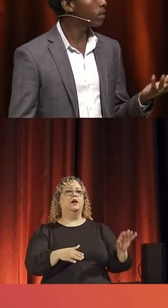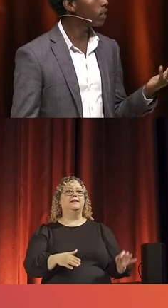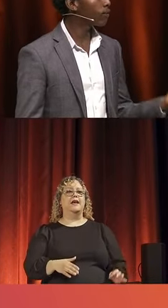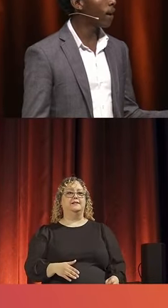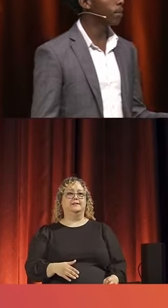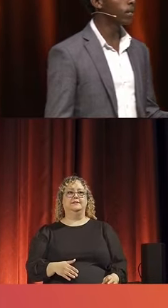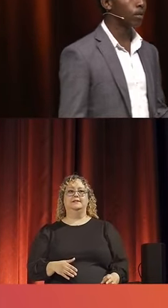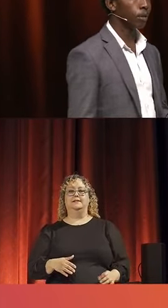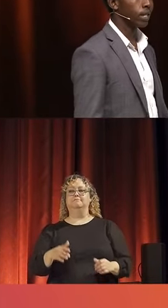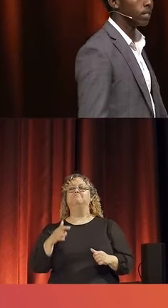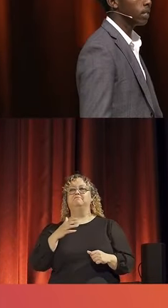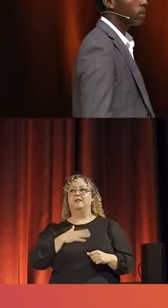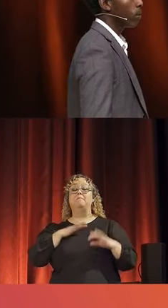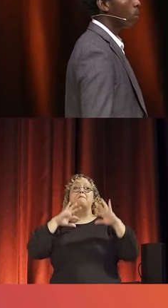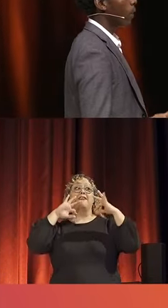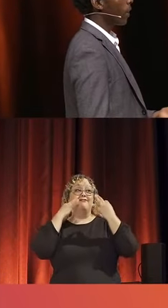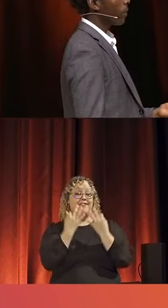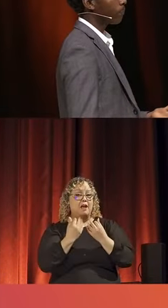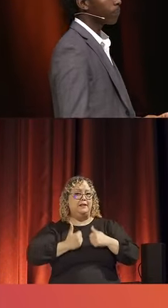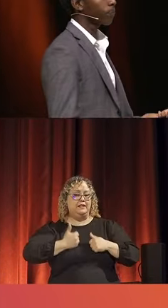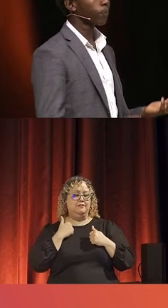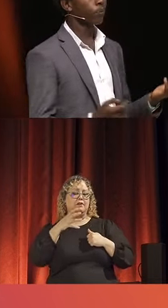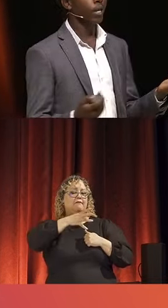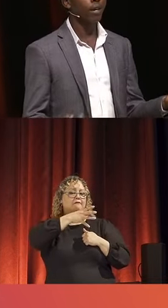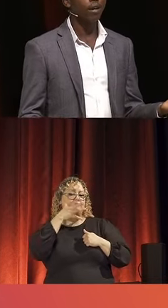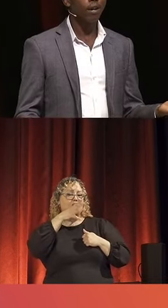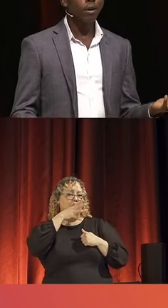lived in a farming community where